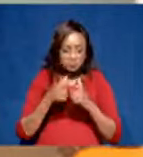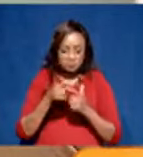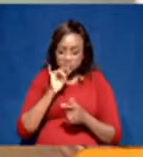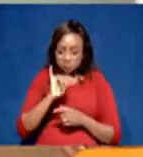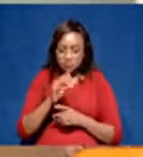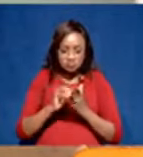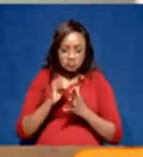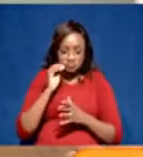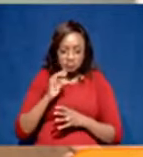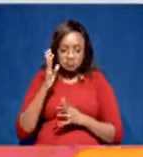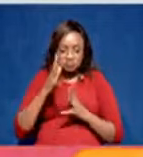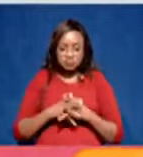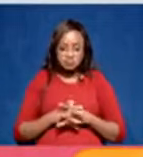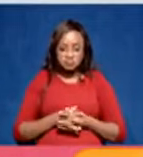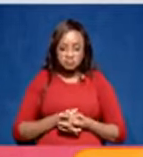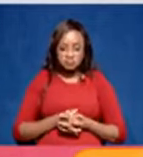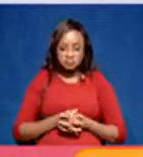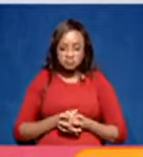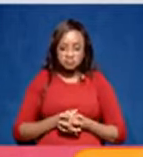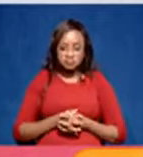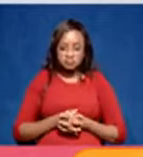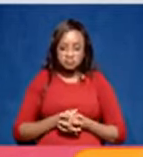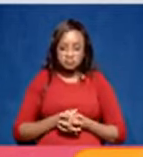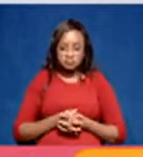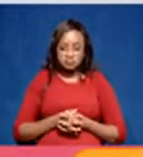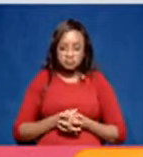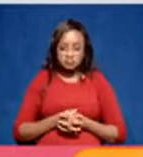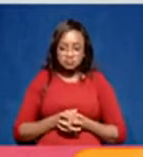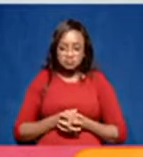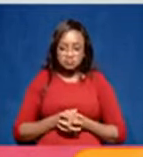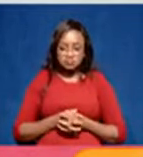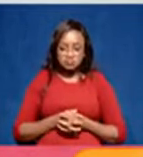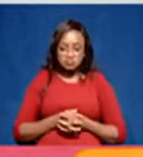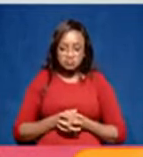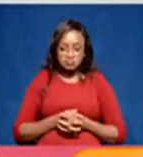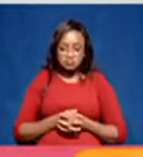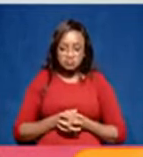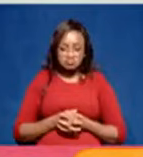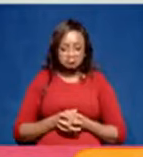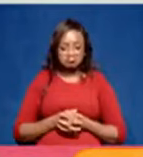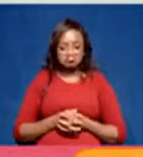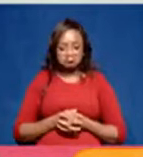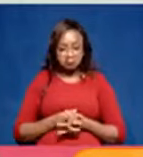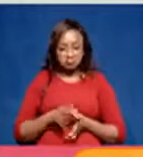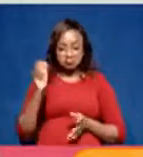That is true. It is indeed true. I can tell you for free because I have experienced it. Mm. But